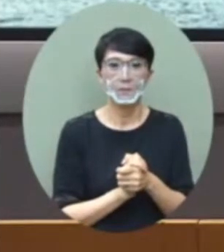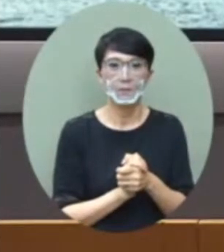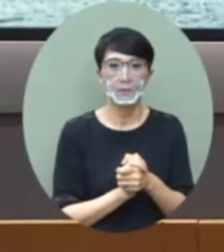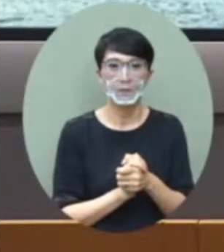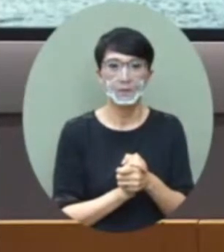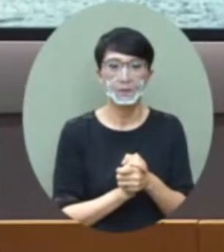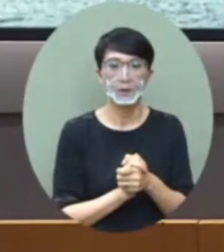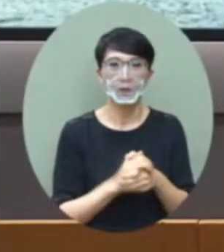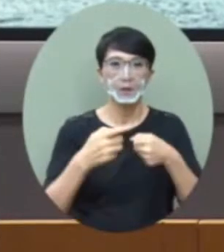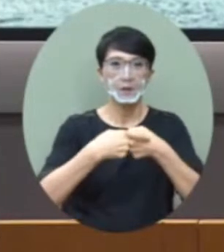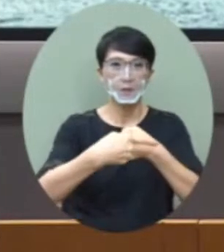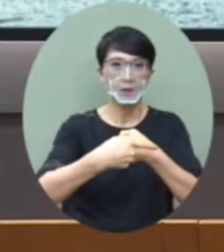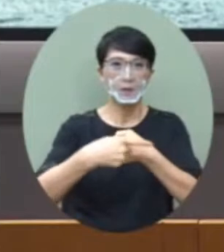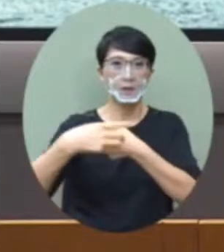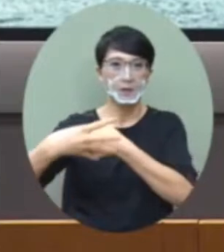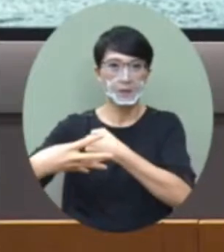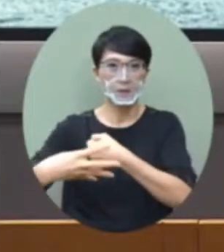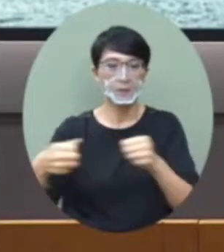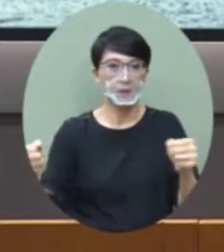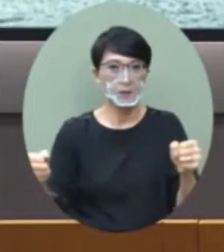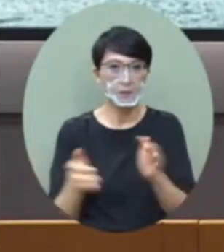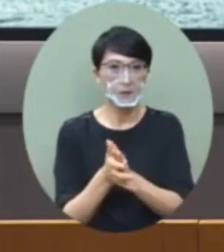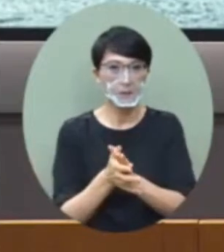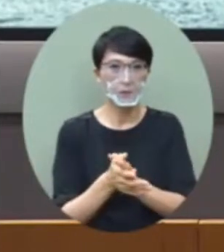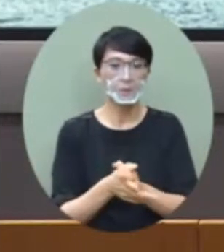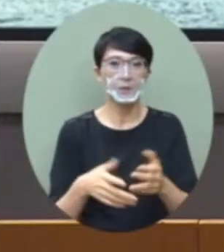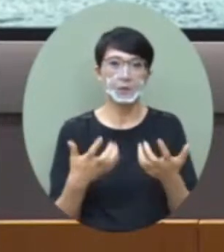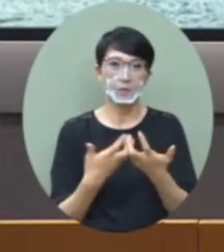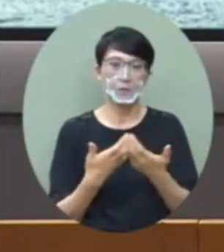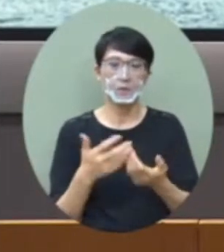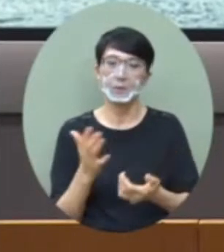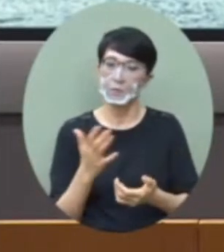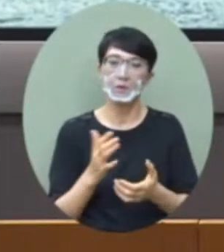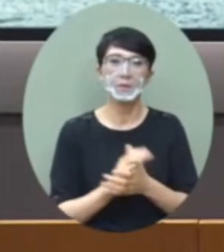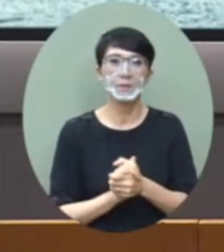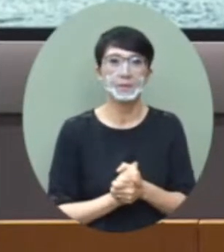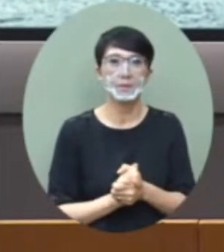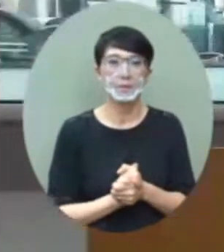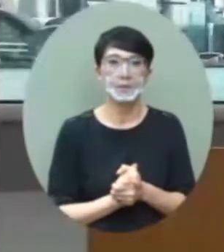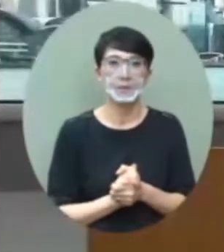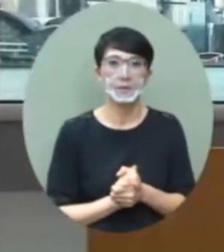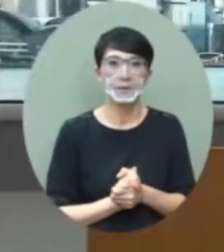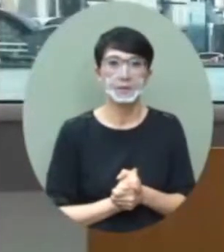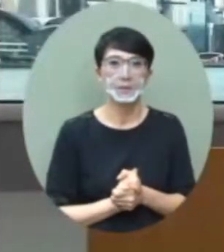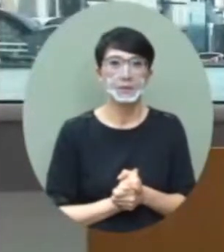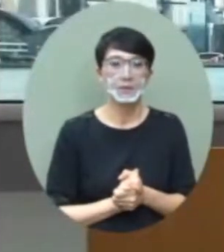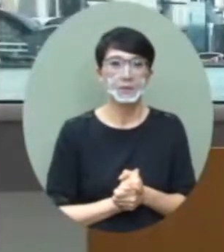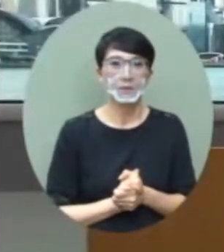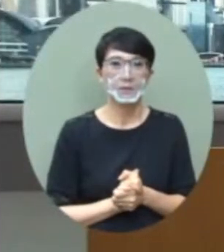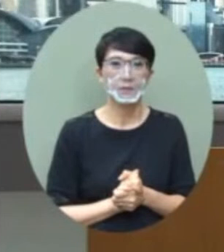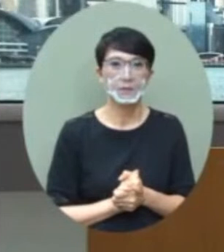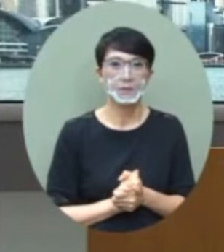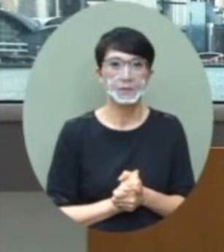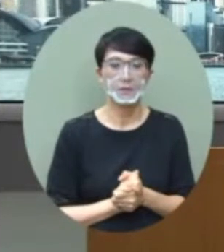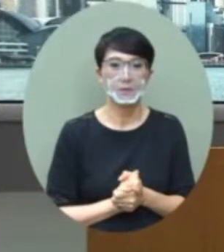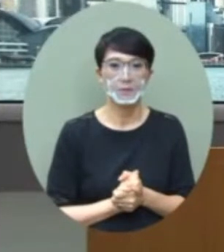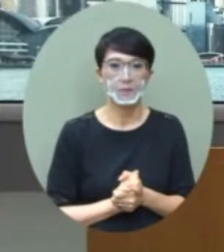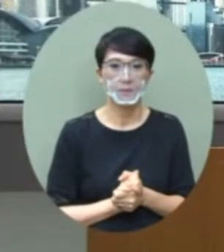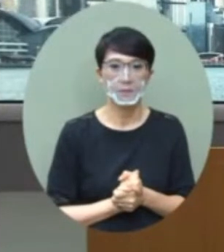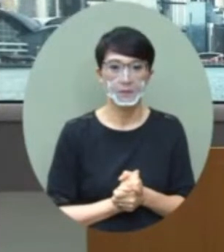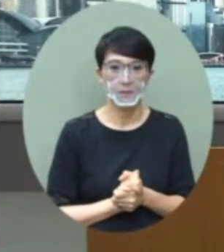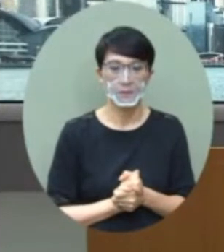we are now collaborating more closely with private hospitals by introducing more beds or